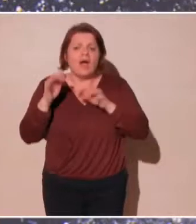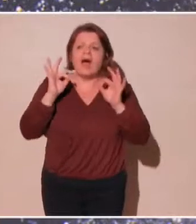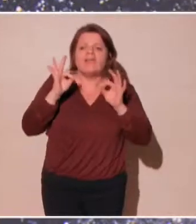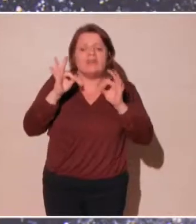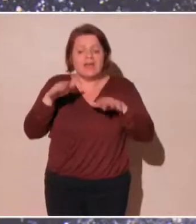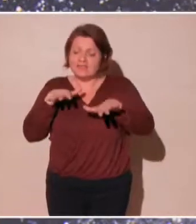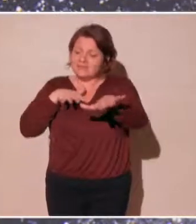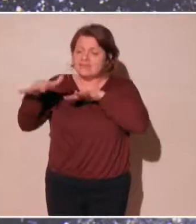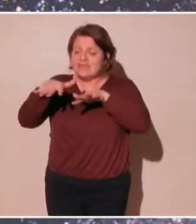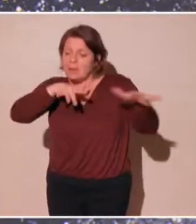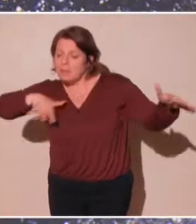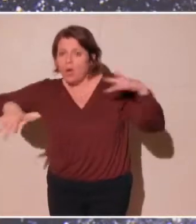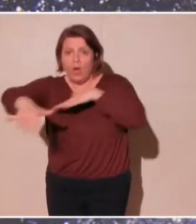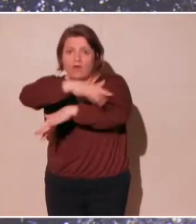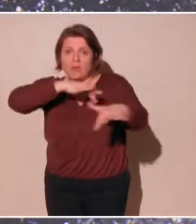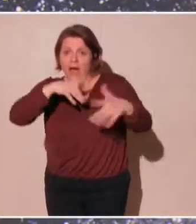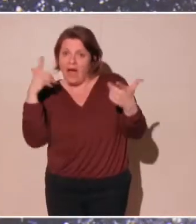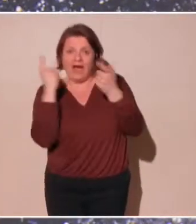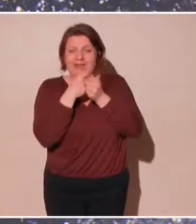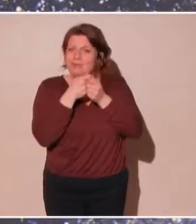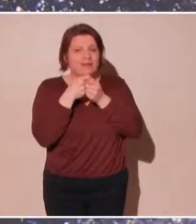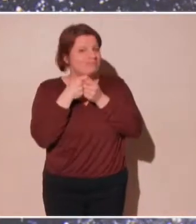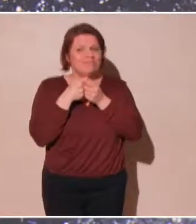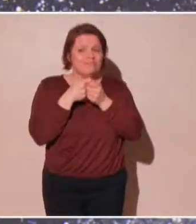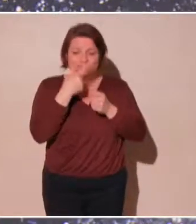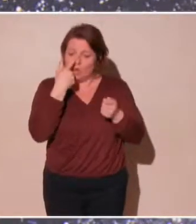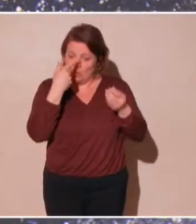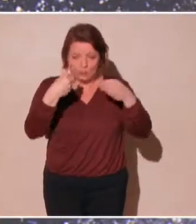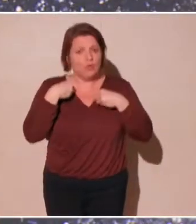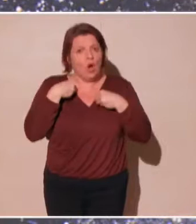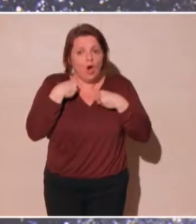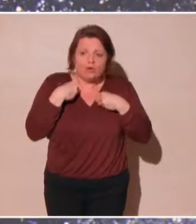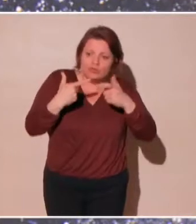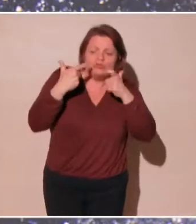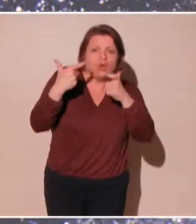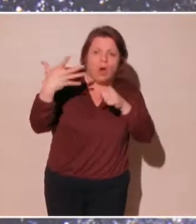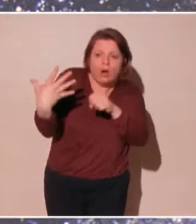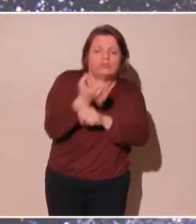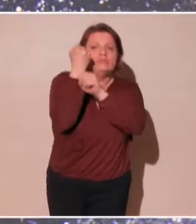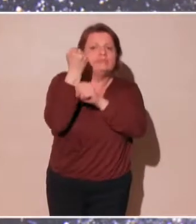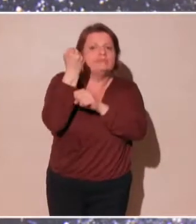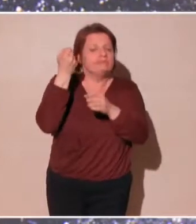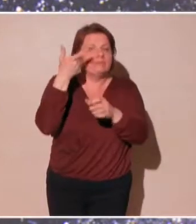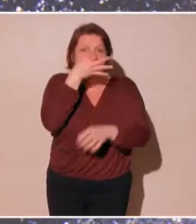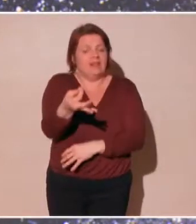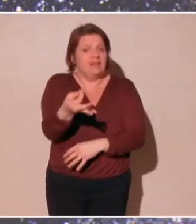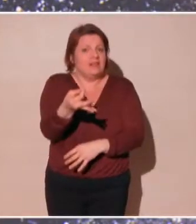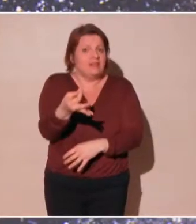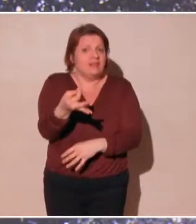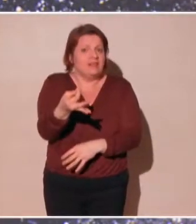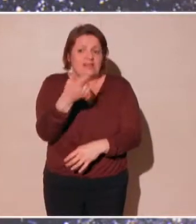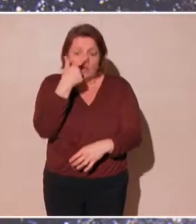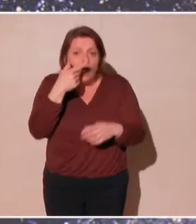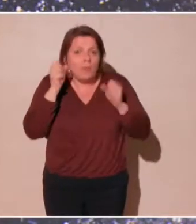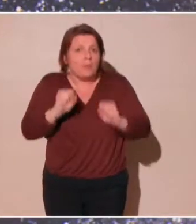slightly late or slow to get onto that sort of ecosystem means that you're going to miss out